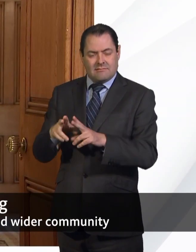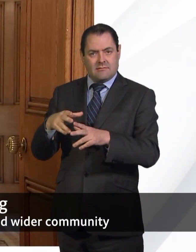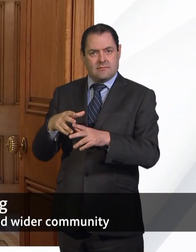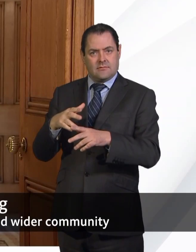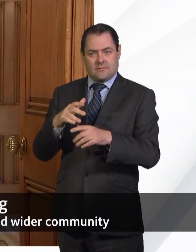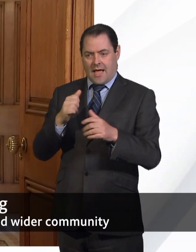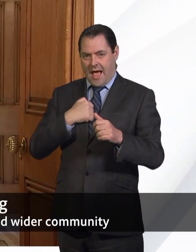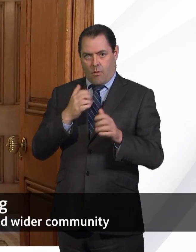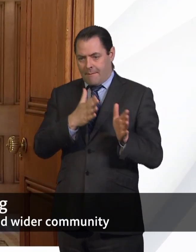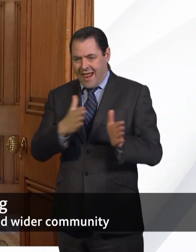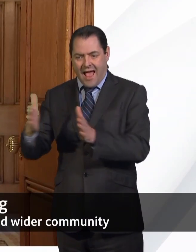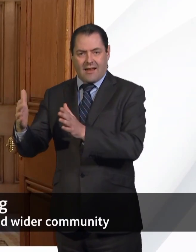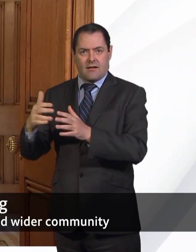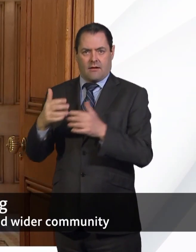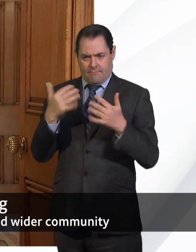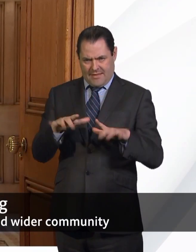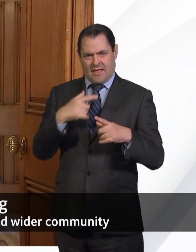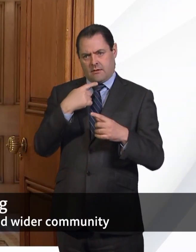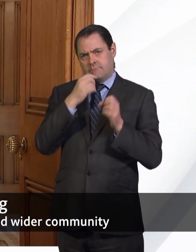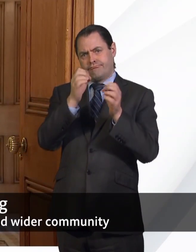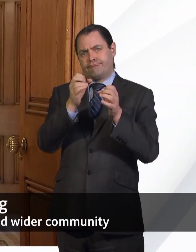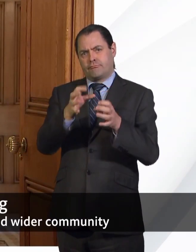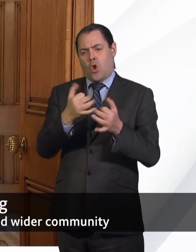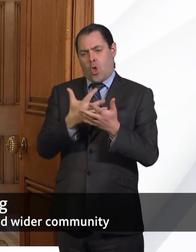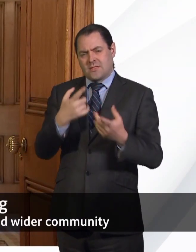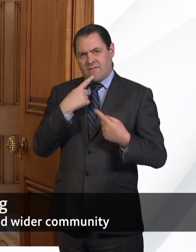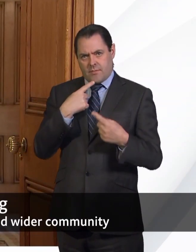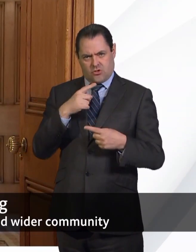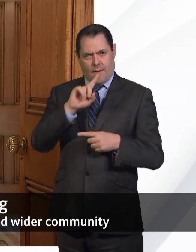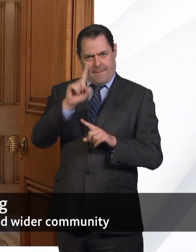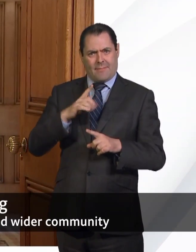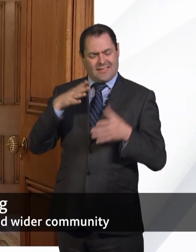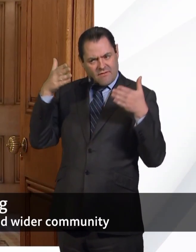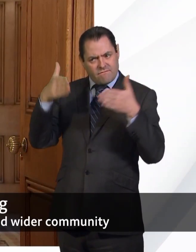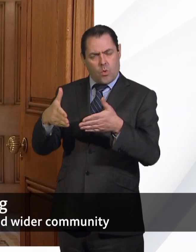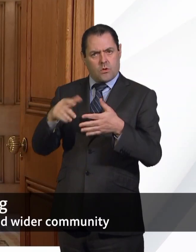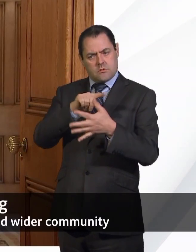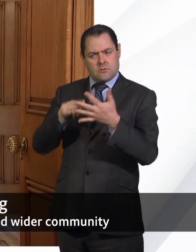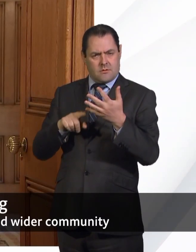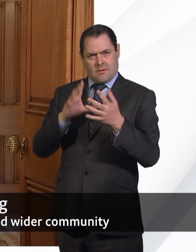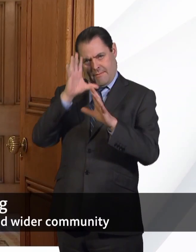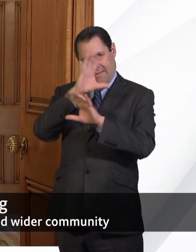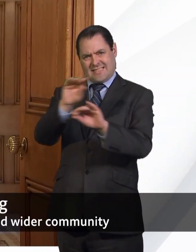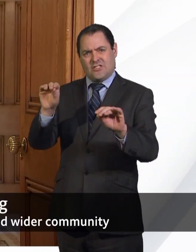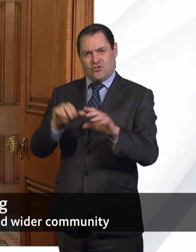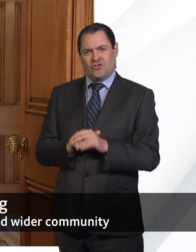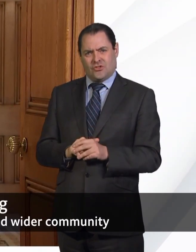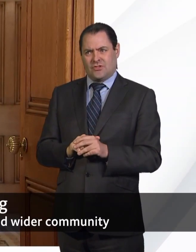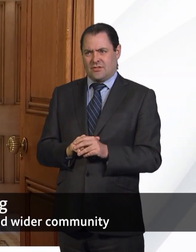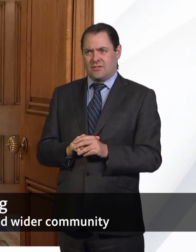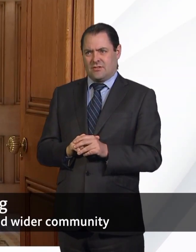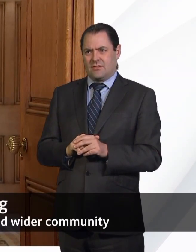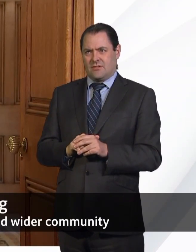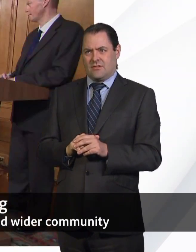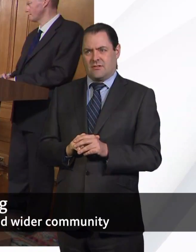is. We've announced a huge amount today. I think people need to focus on those messages, and if I